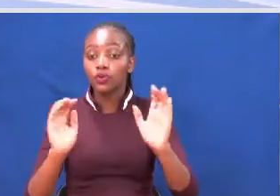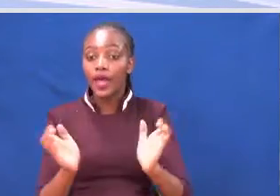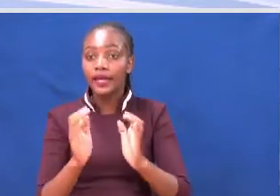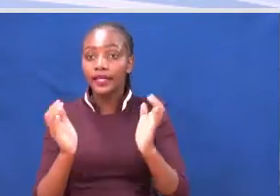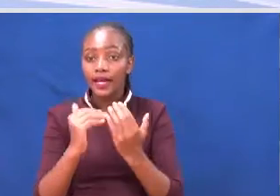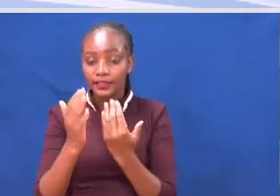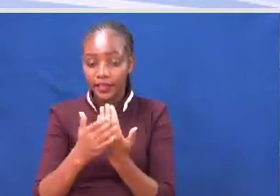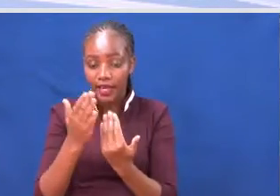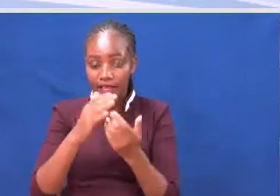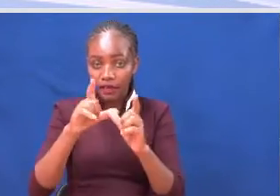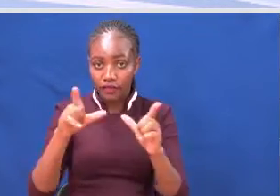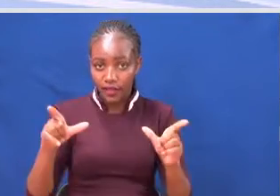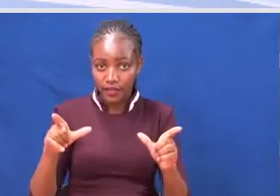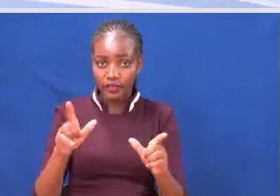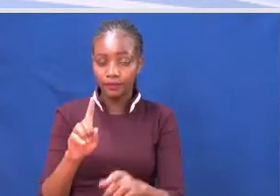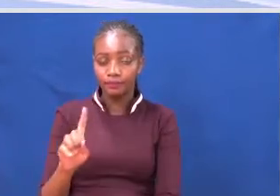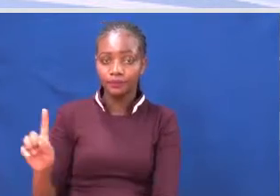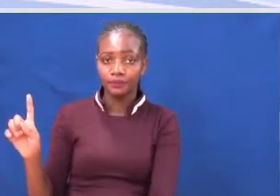for posterity.